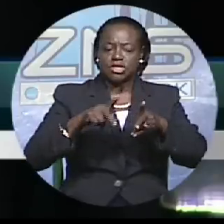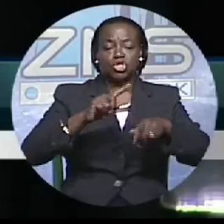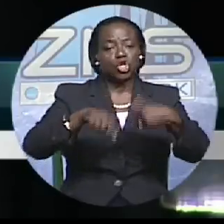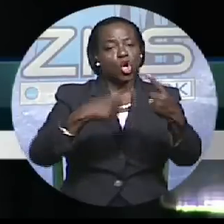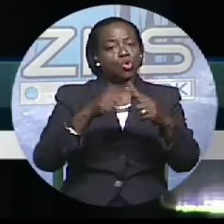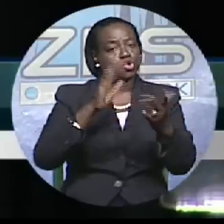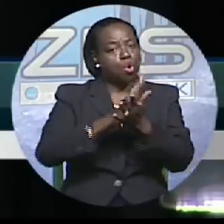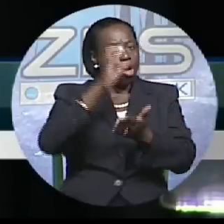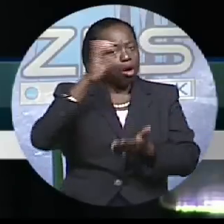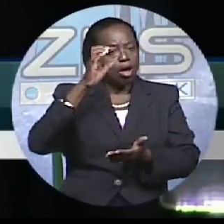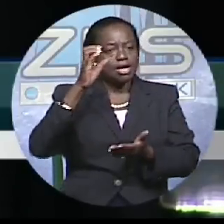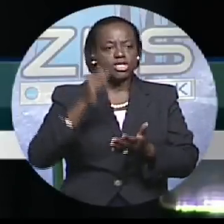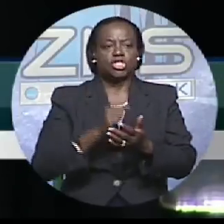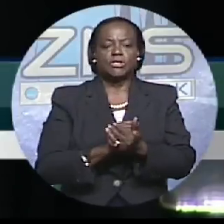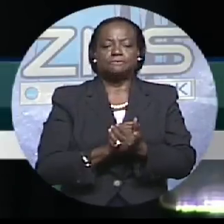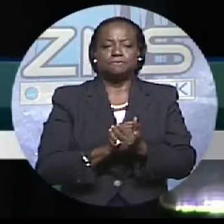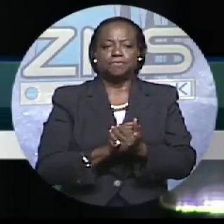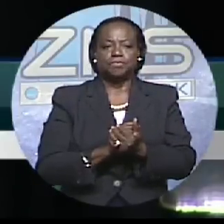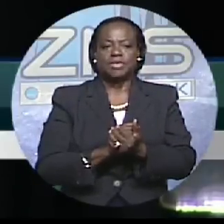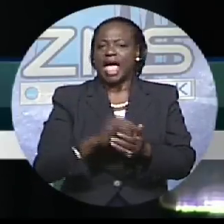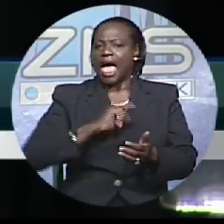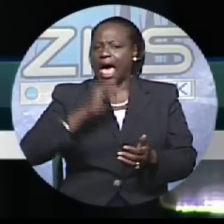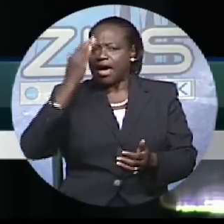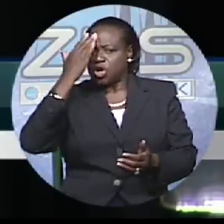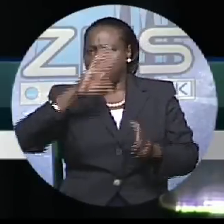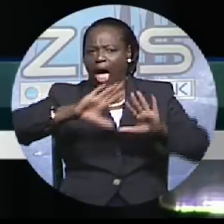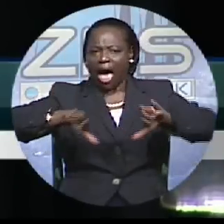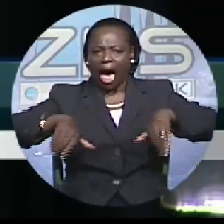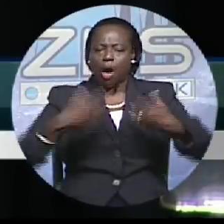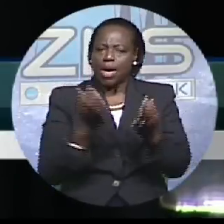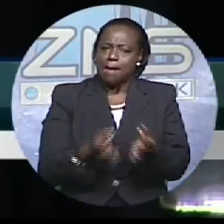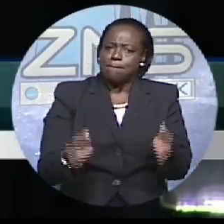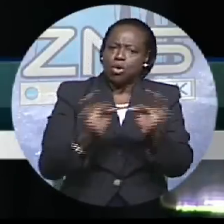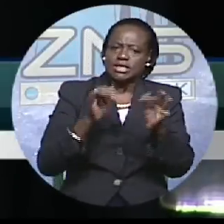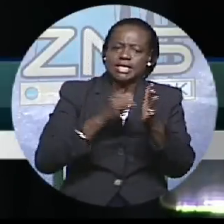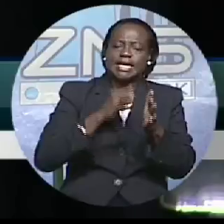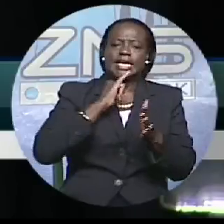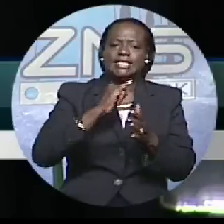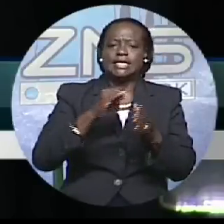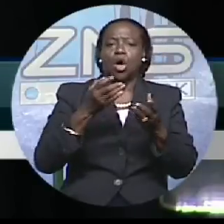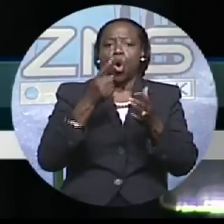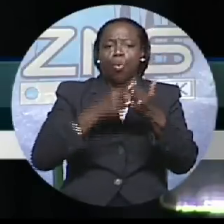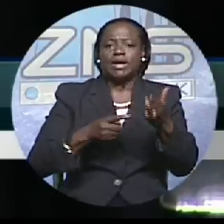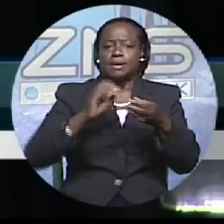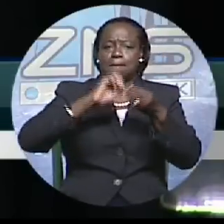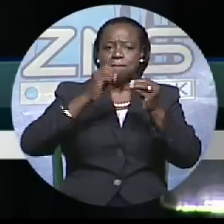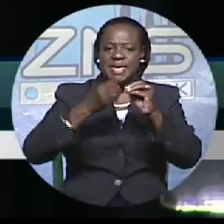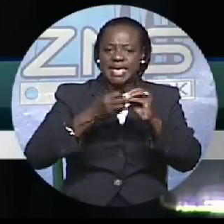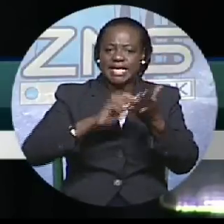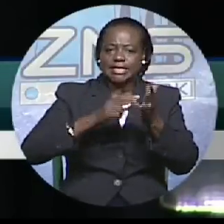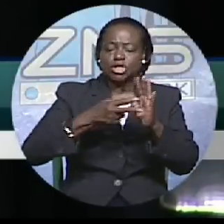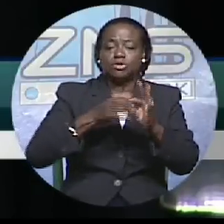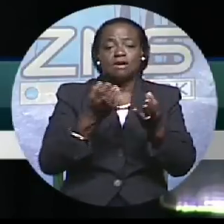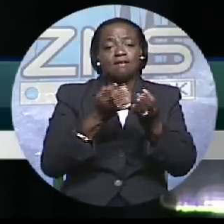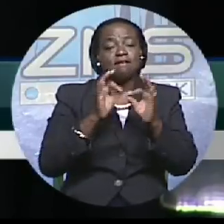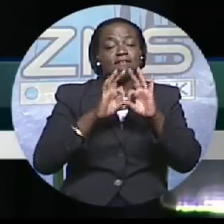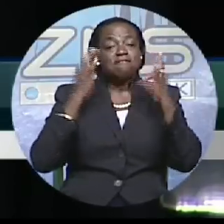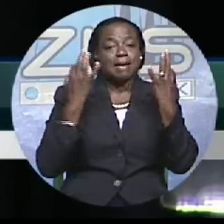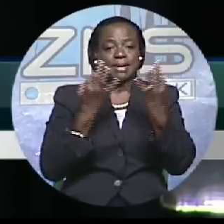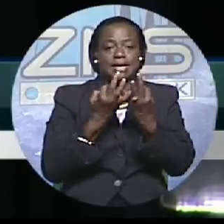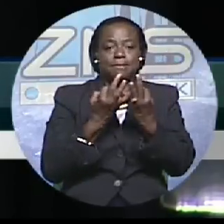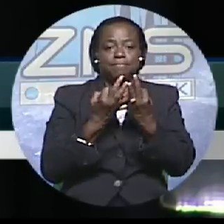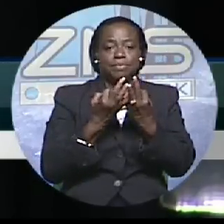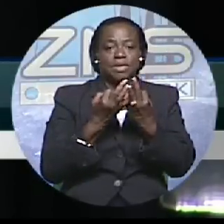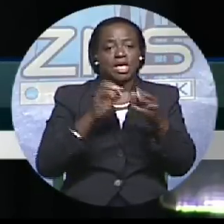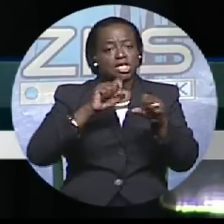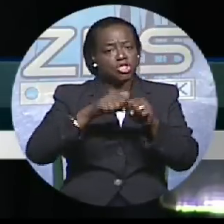off to college. And I know how important that is and what that means to the family. And so it'll